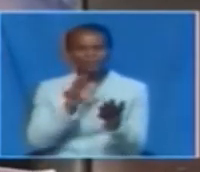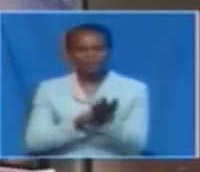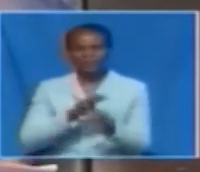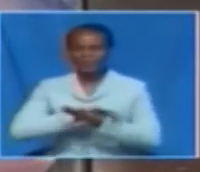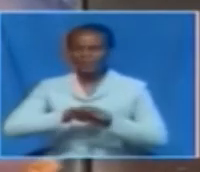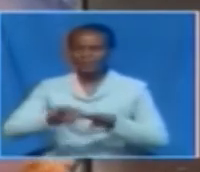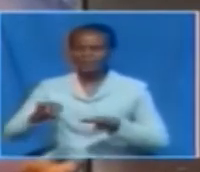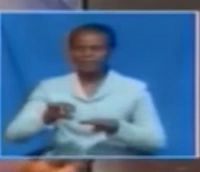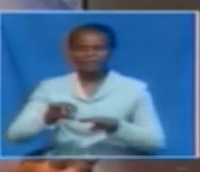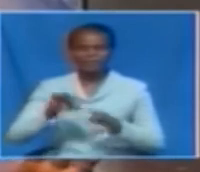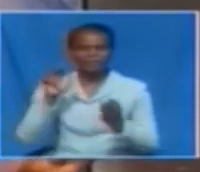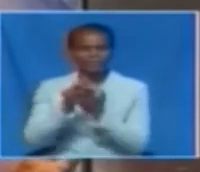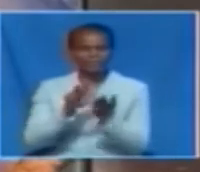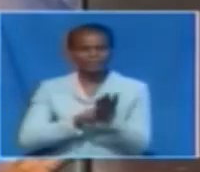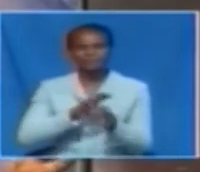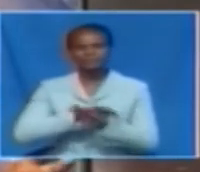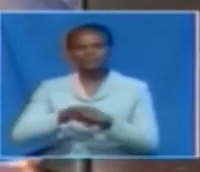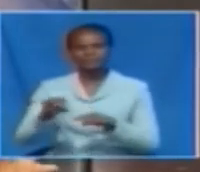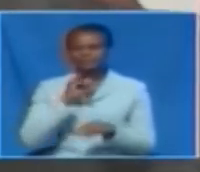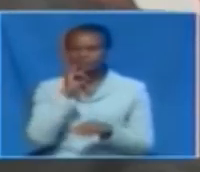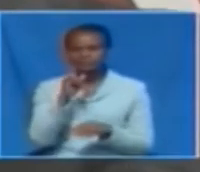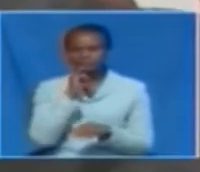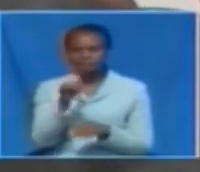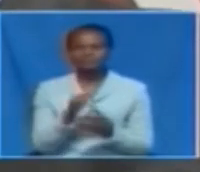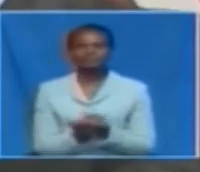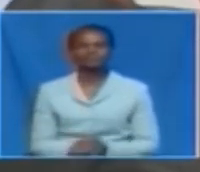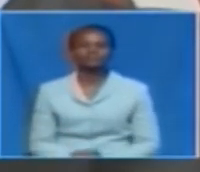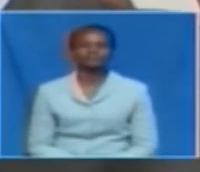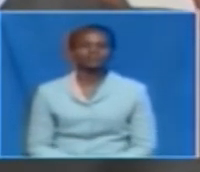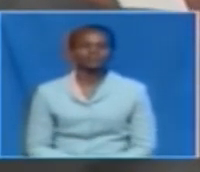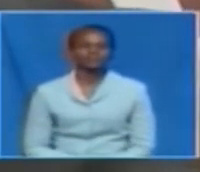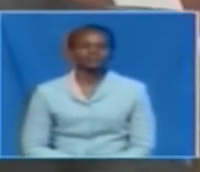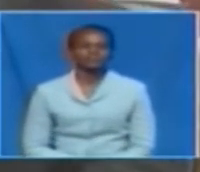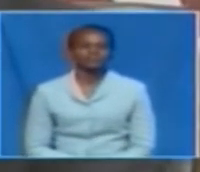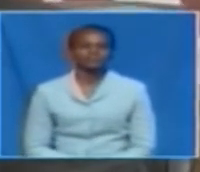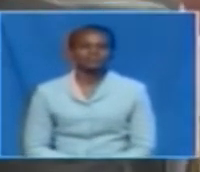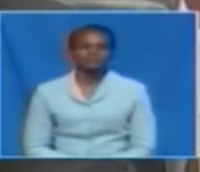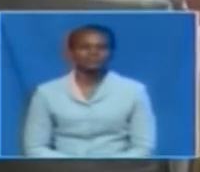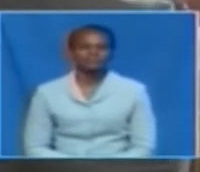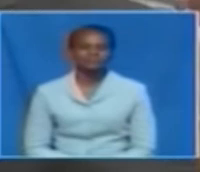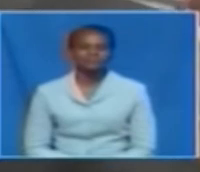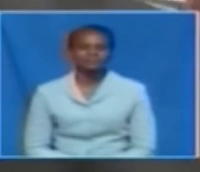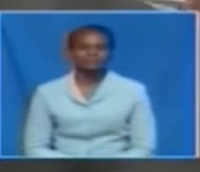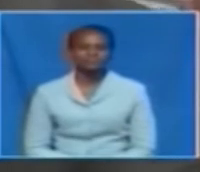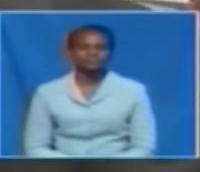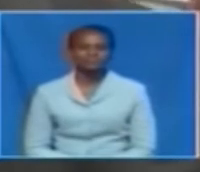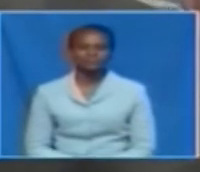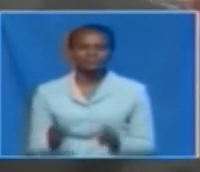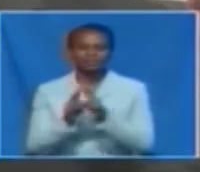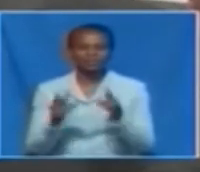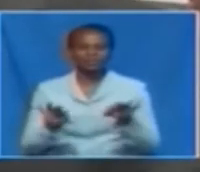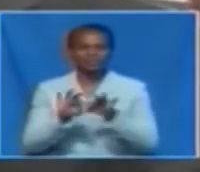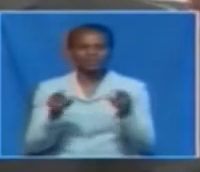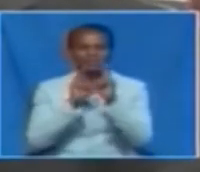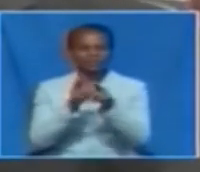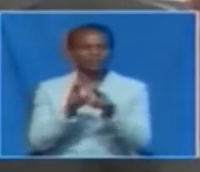not set any parameters of what you want when you get into the alliance. Don't ask me the question before I answer this very critical question you've asked.